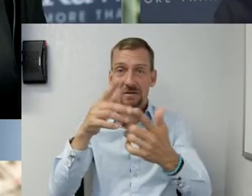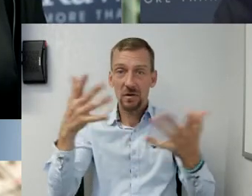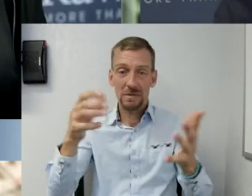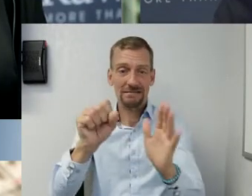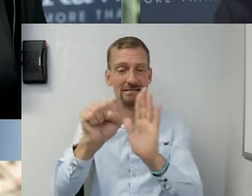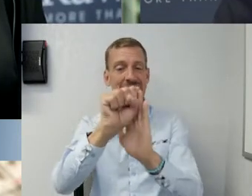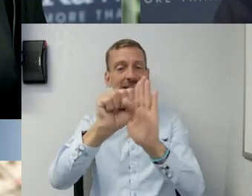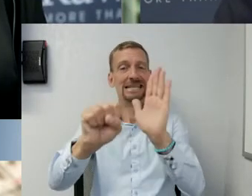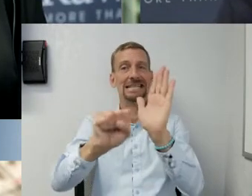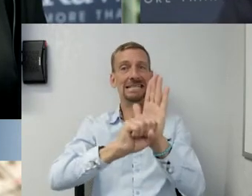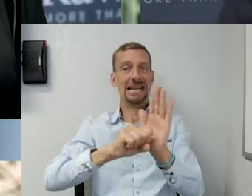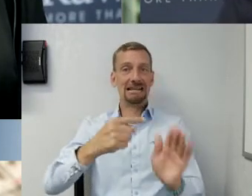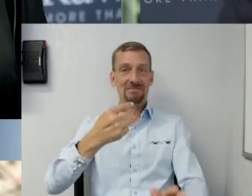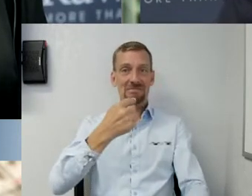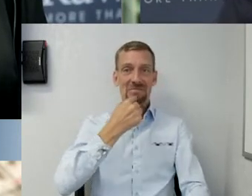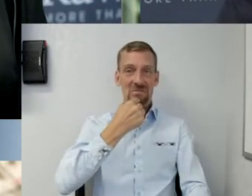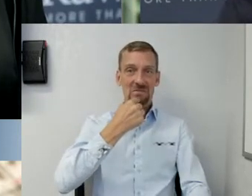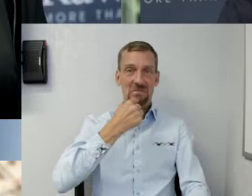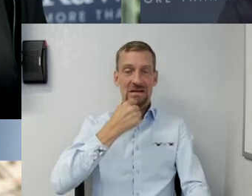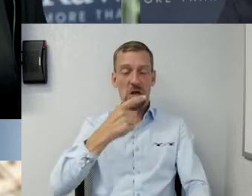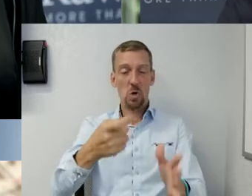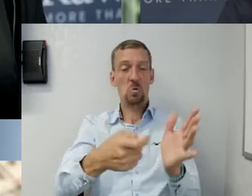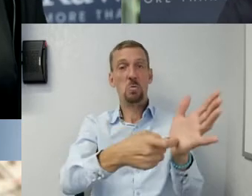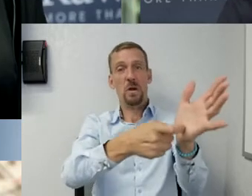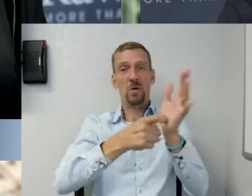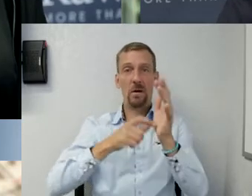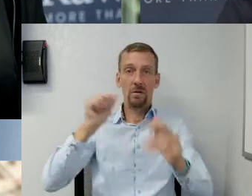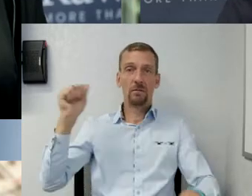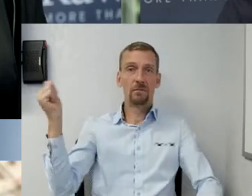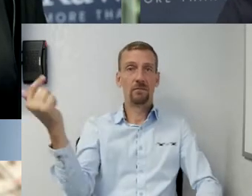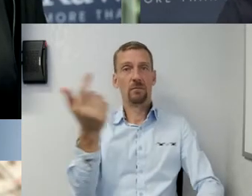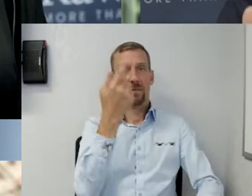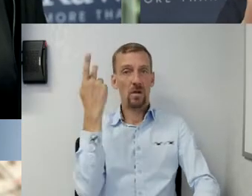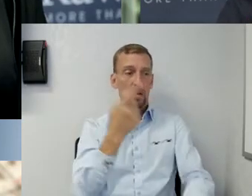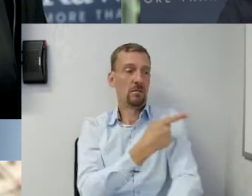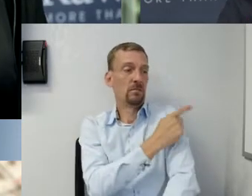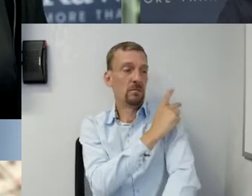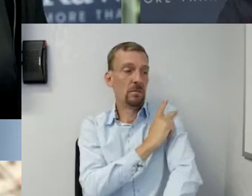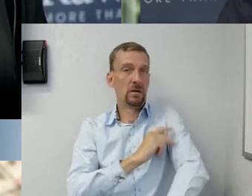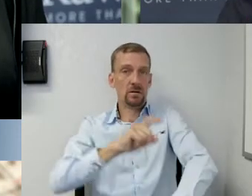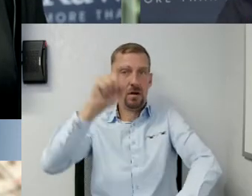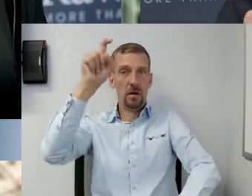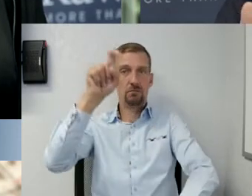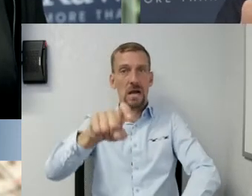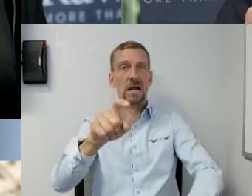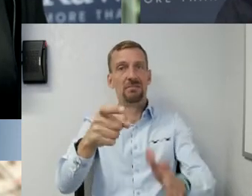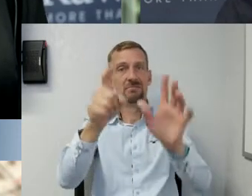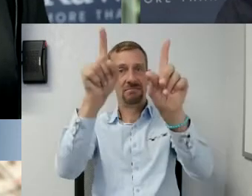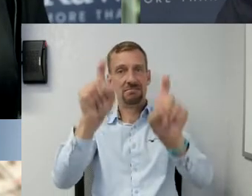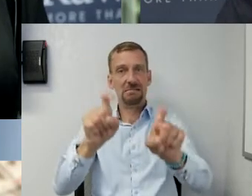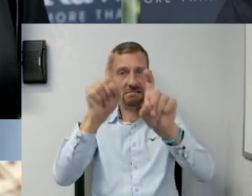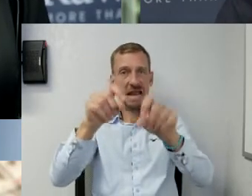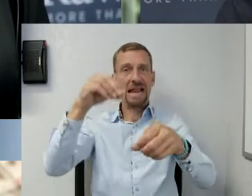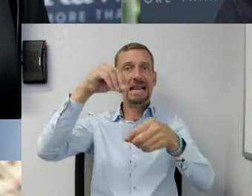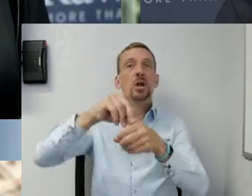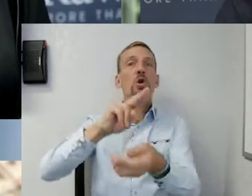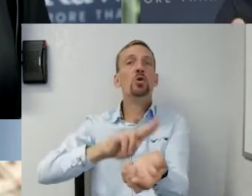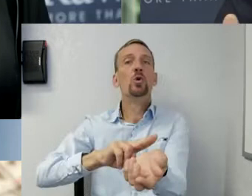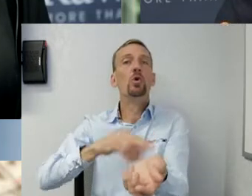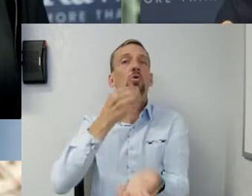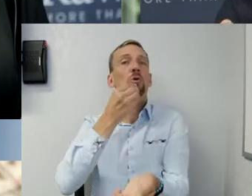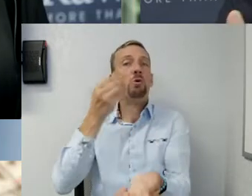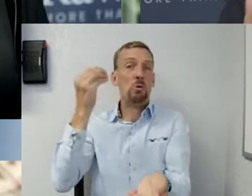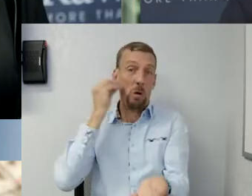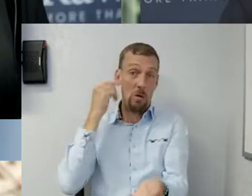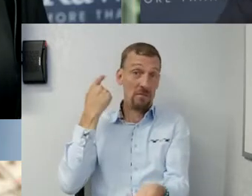now requires that every single patient in a nursing home has to be tested for COVID.